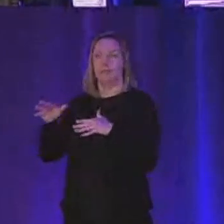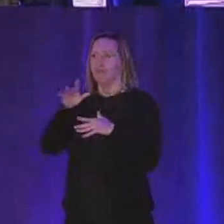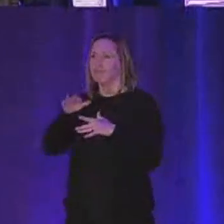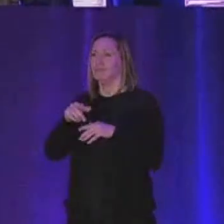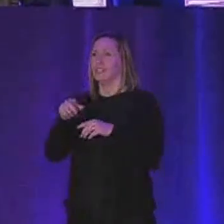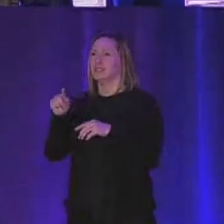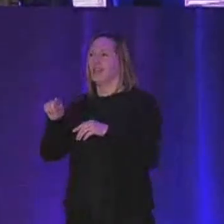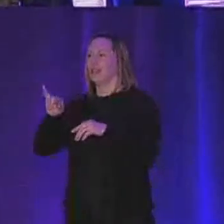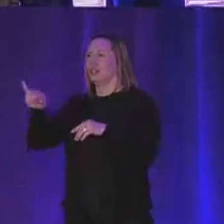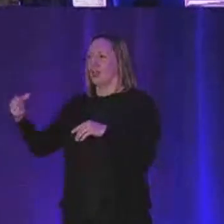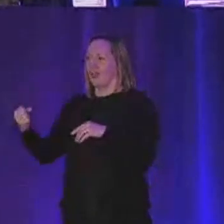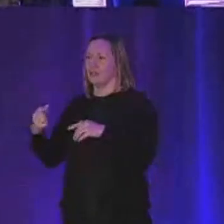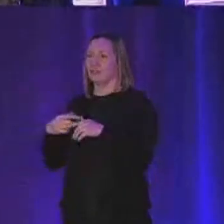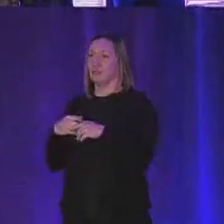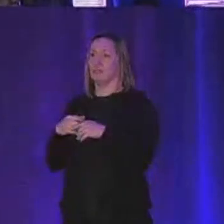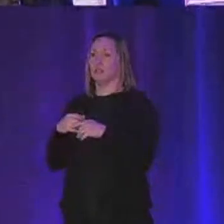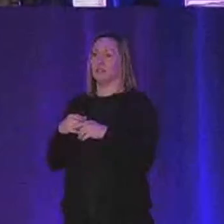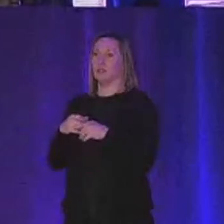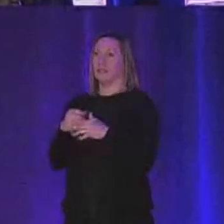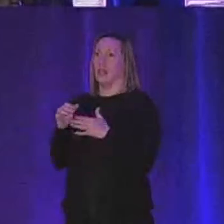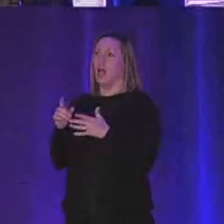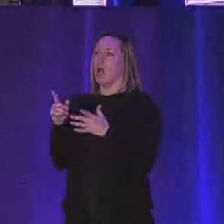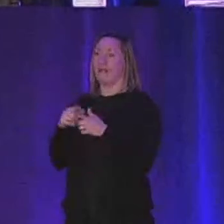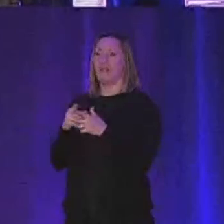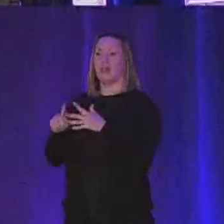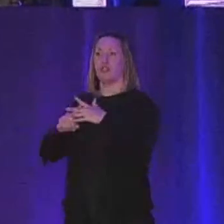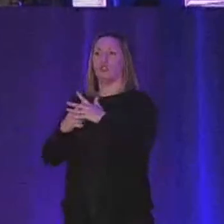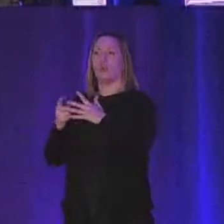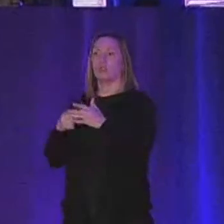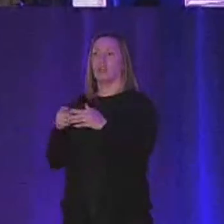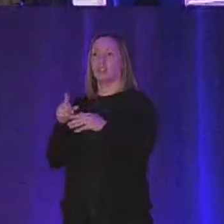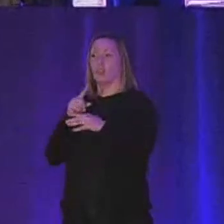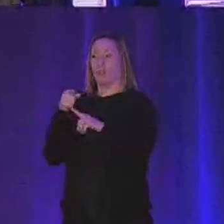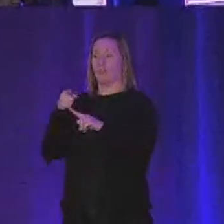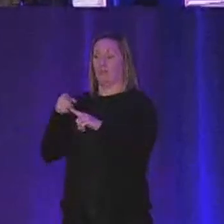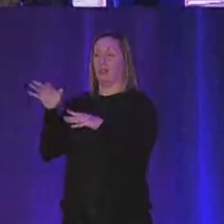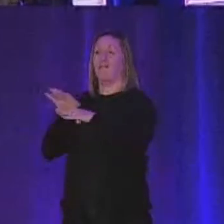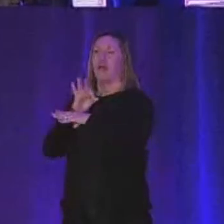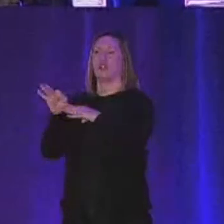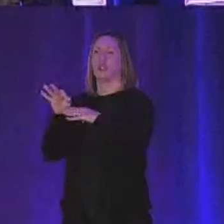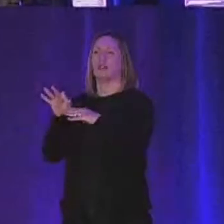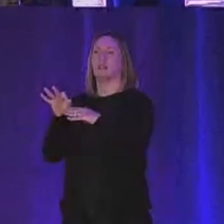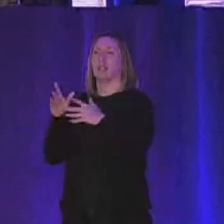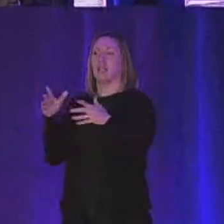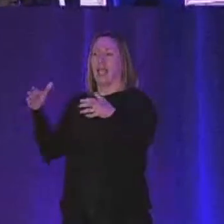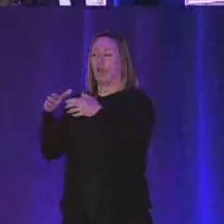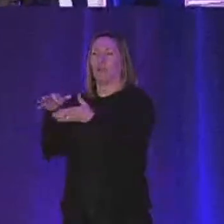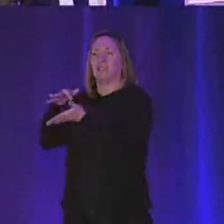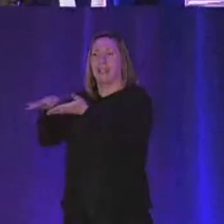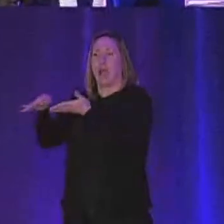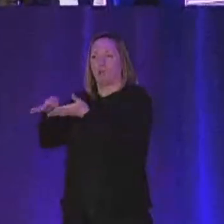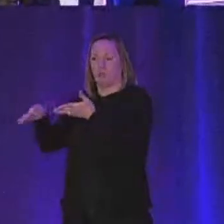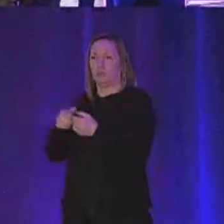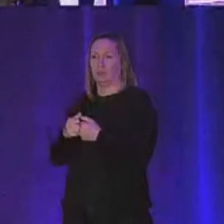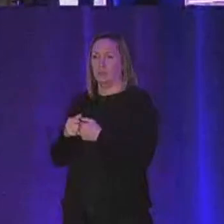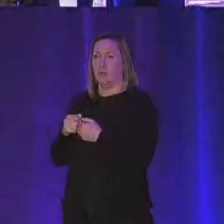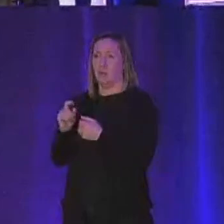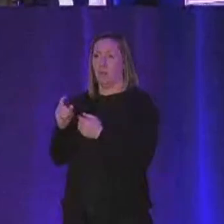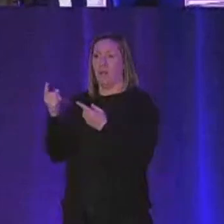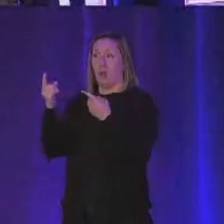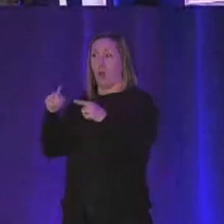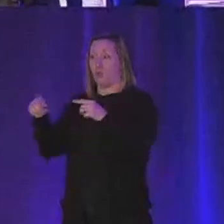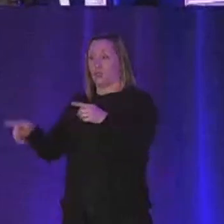hap8.js. And the source code of this thing is literally just a function that increments the count. But it only loaded it when I needed